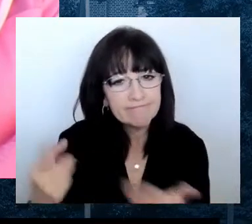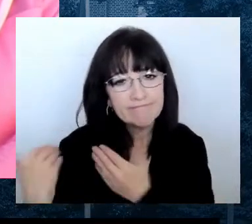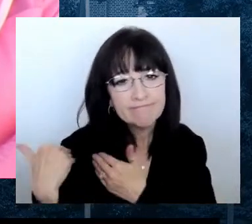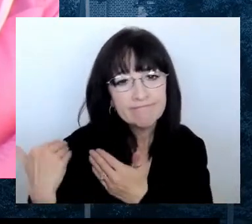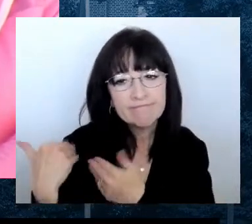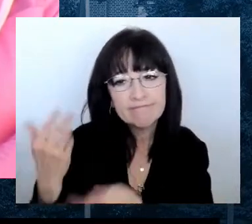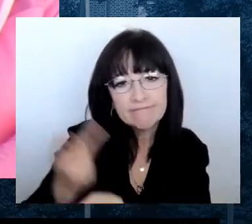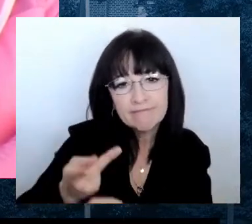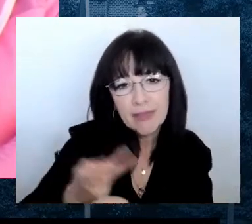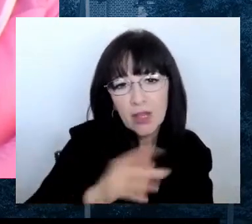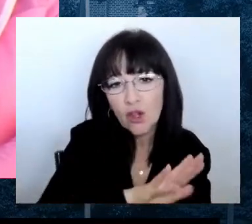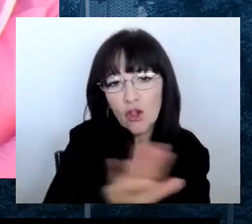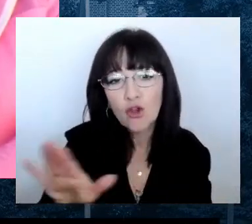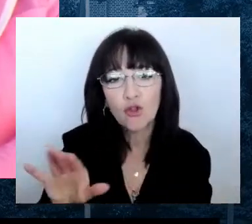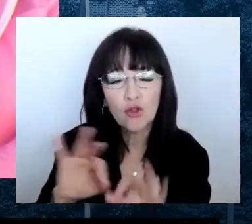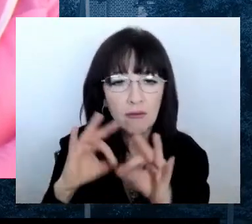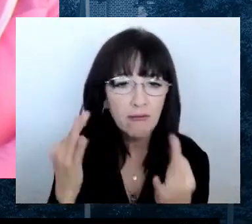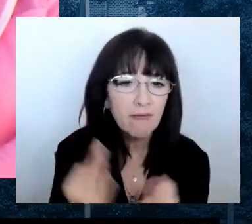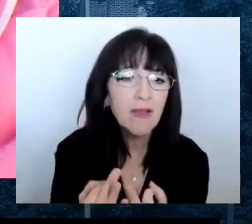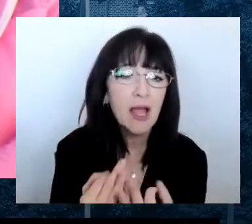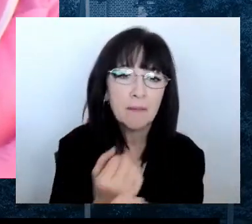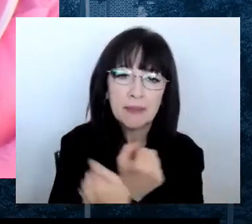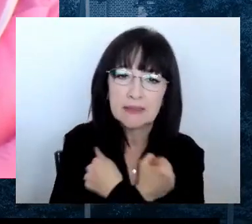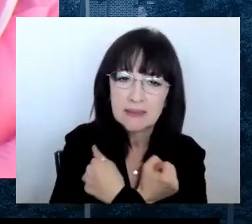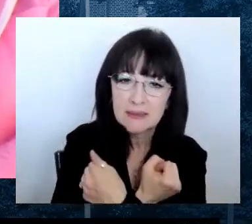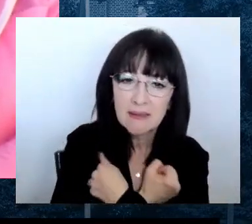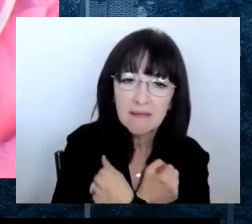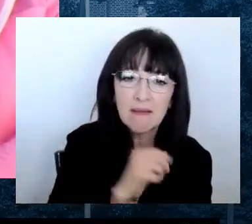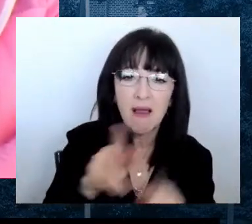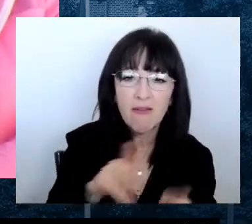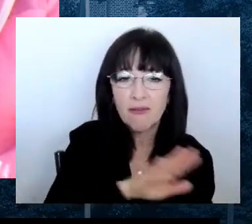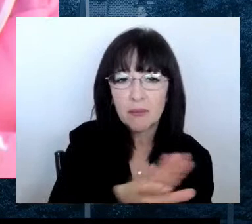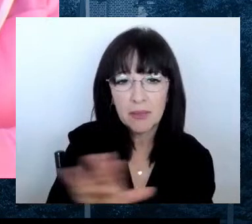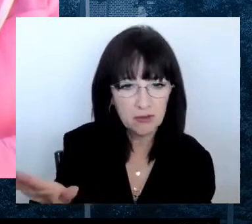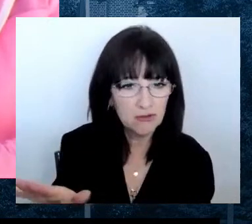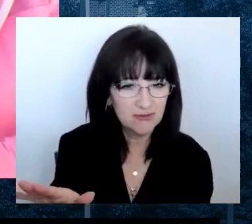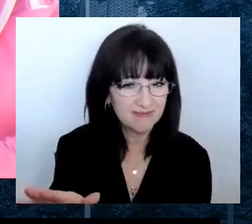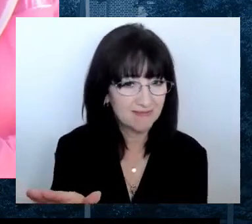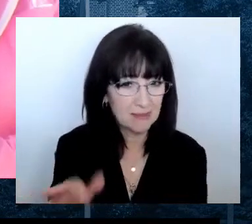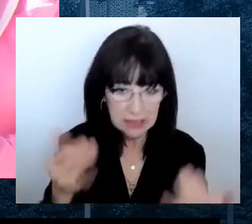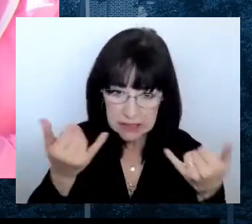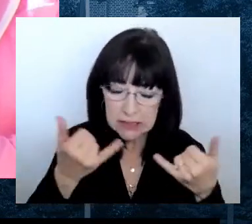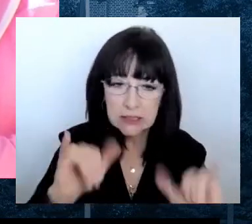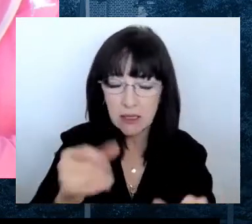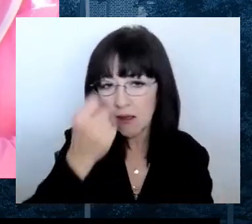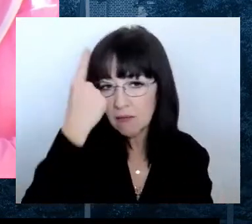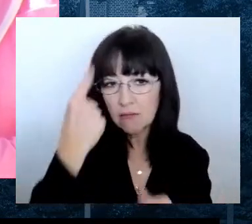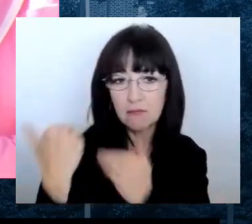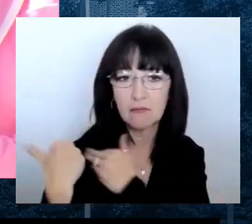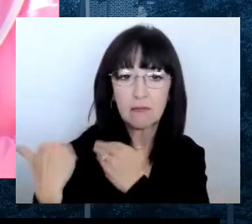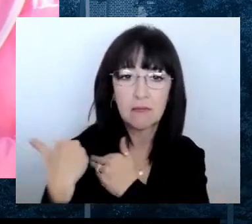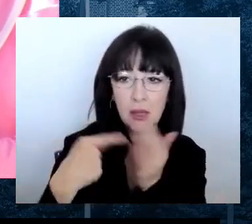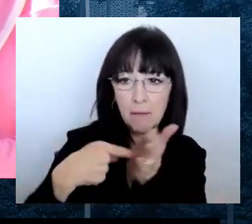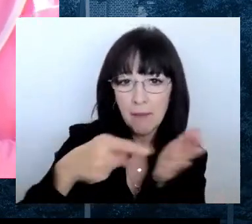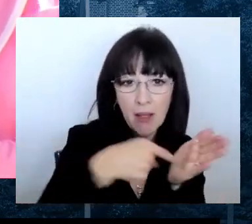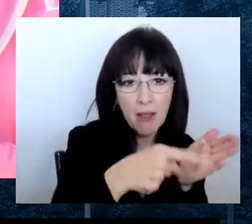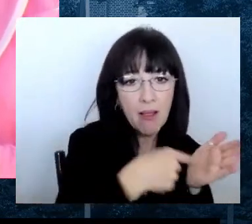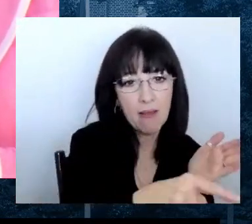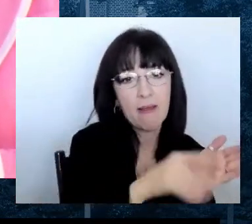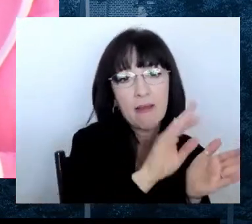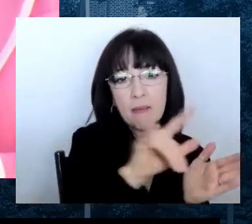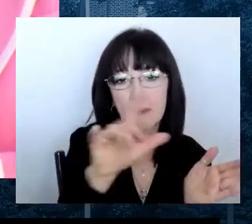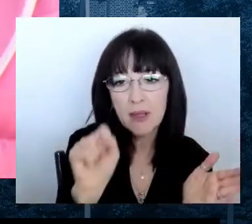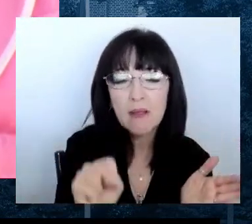people who need to make ends meet while taking care of life's biggest challenges. This is truly a